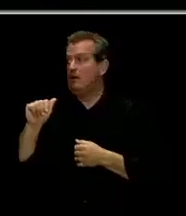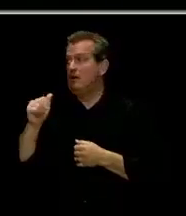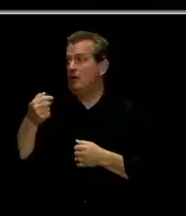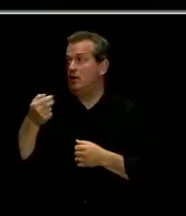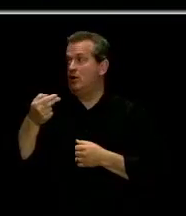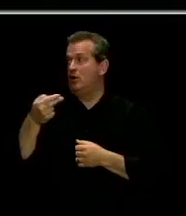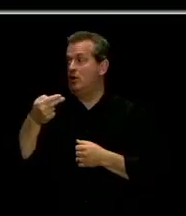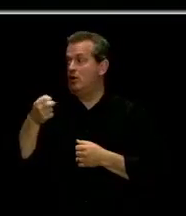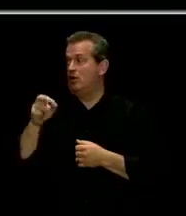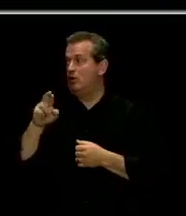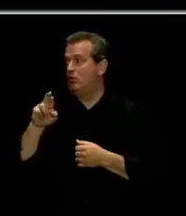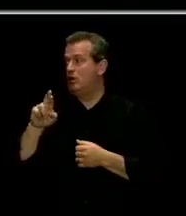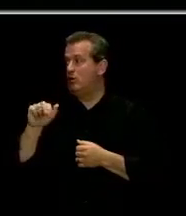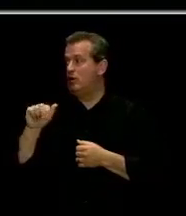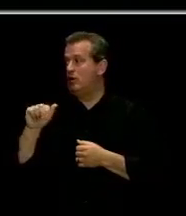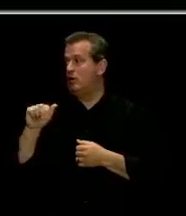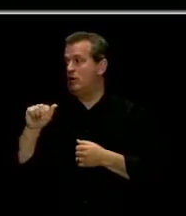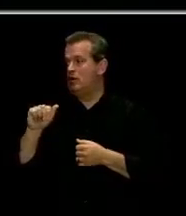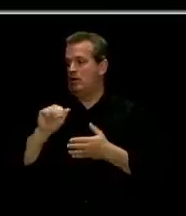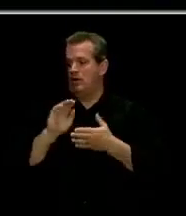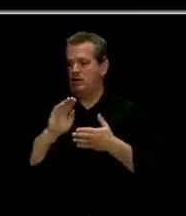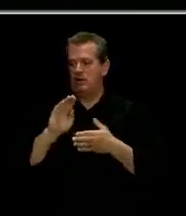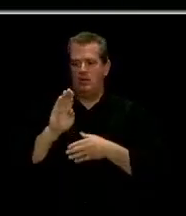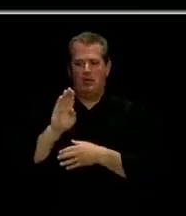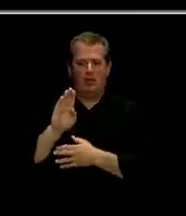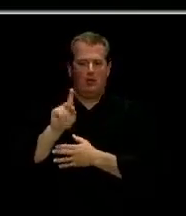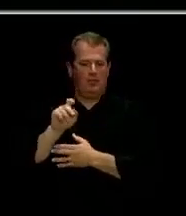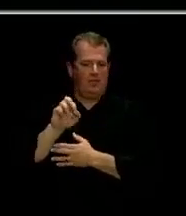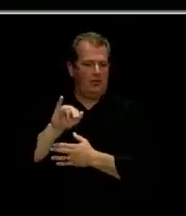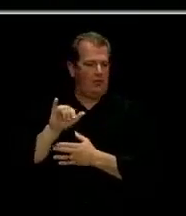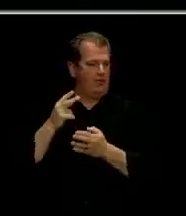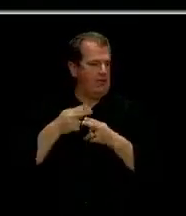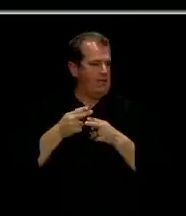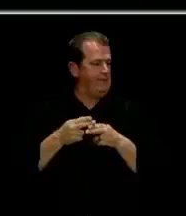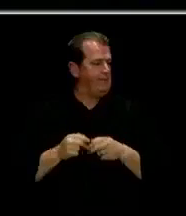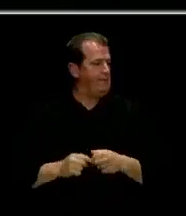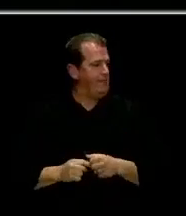Herrera. What's the bakery? The bakery?